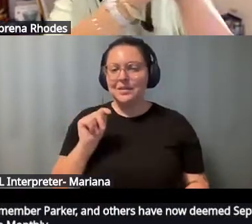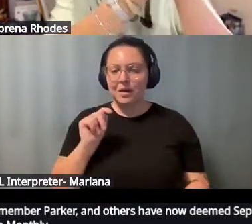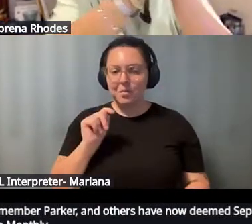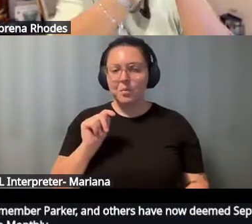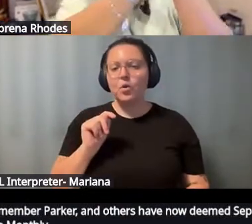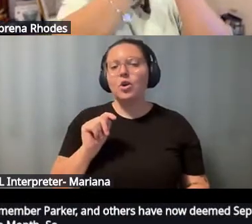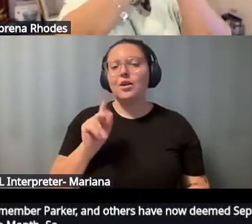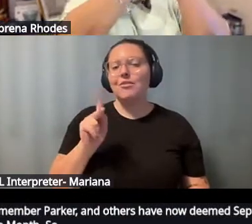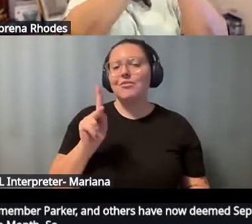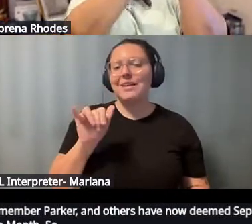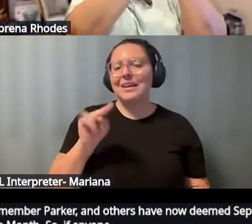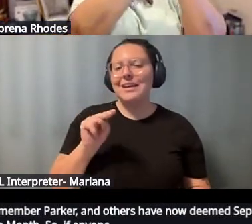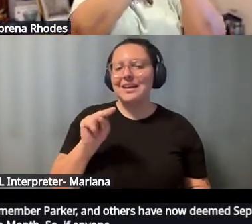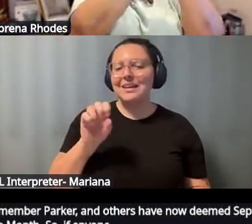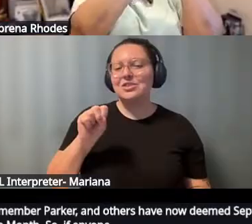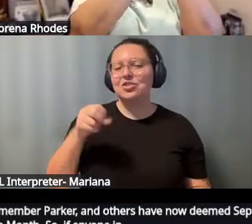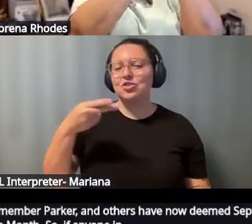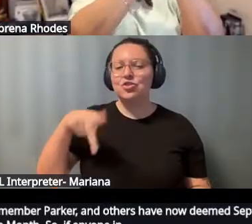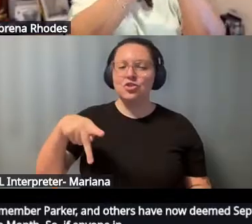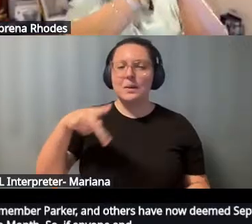if anyone